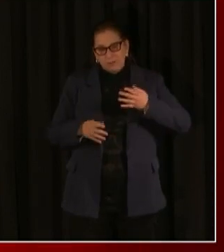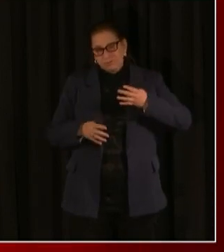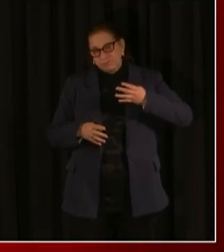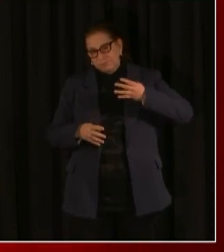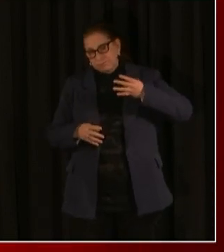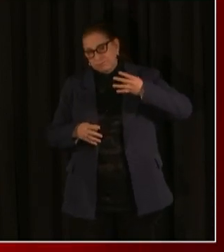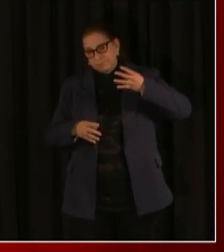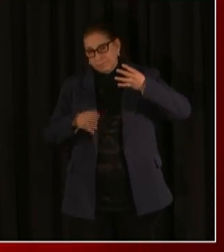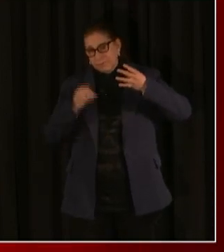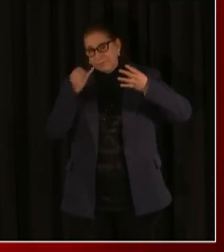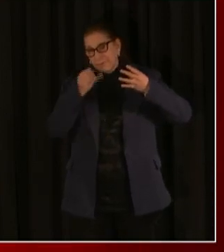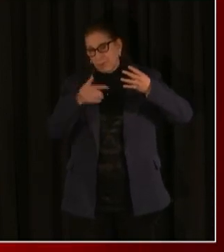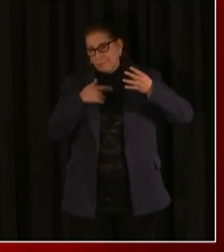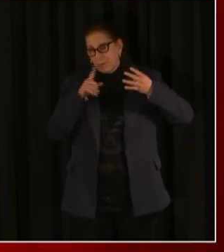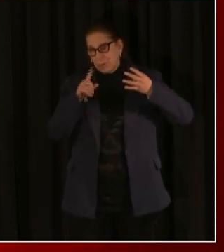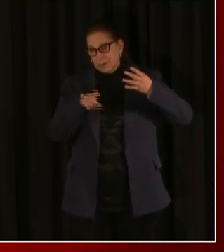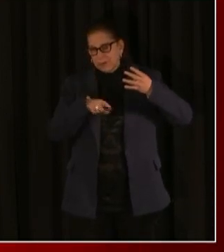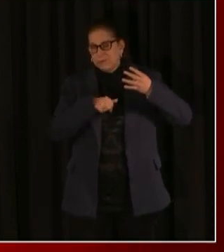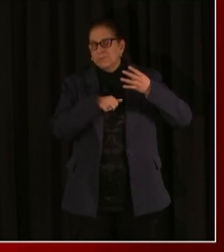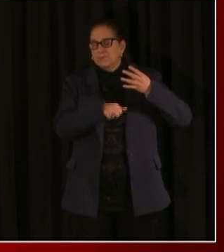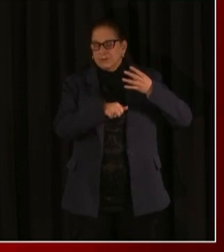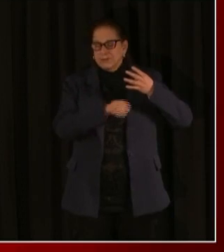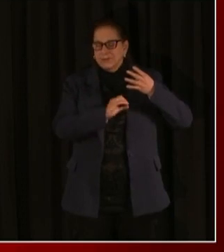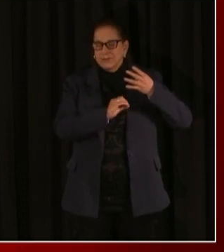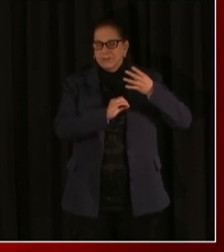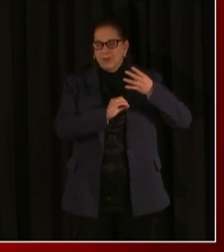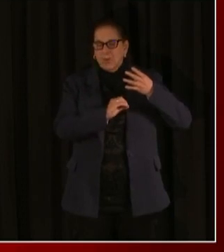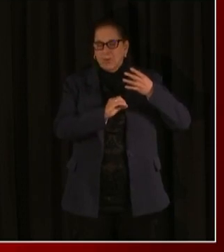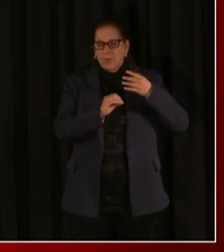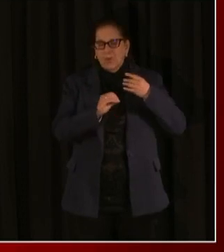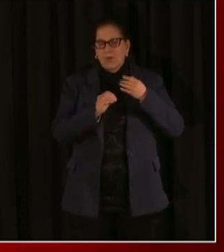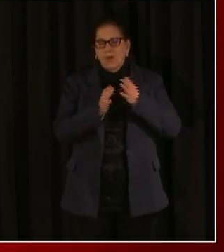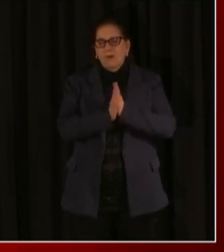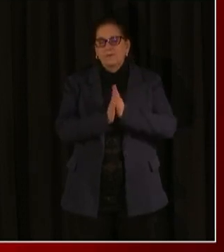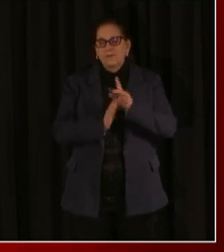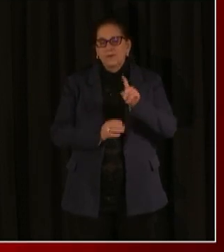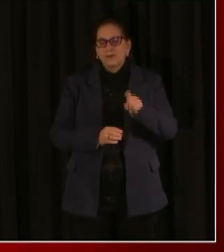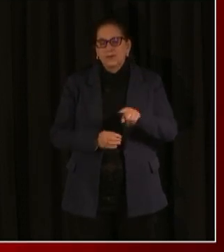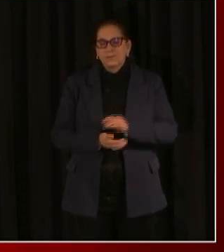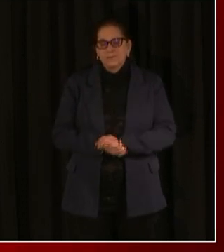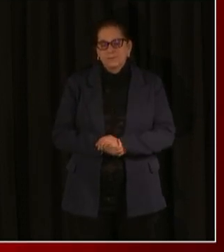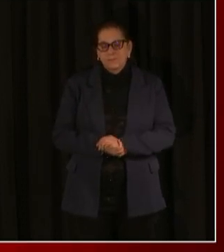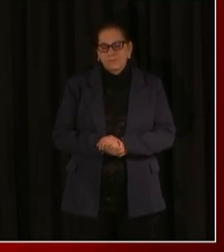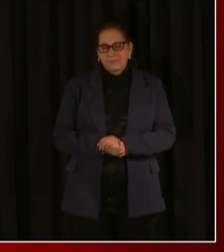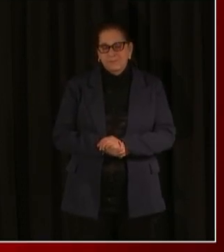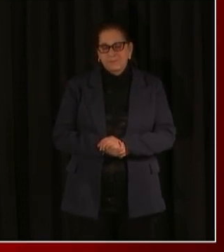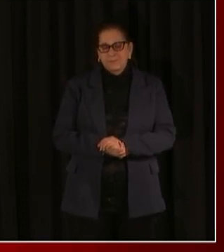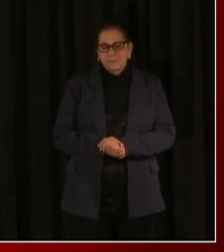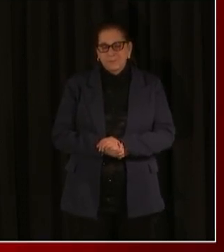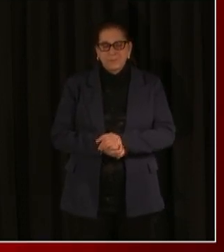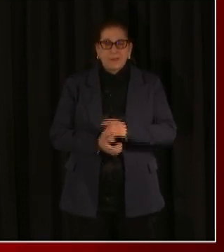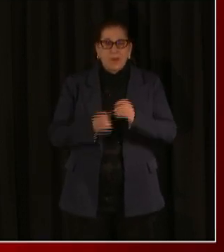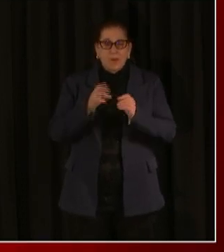press 0 to be entered into the question queue, or you can ask your questions directly